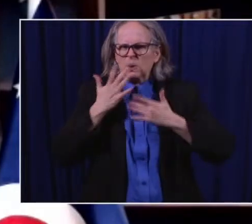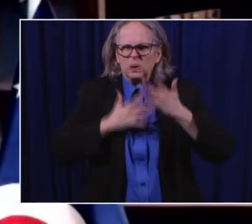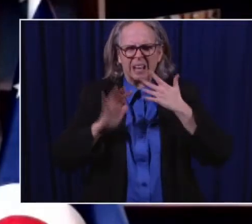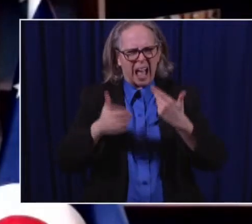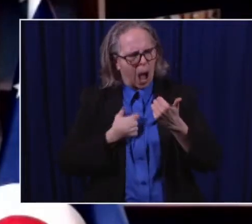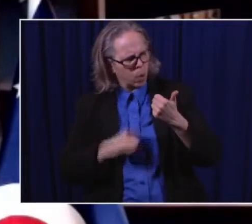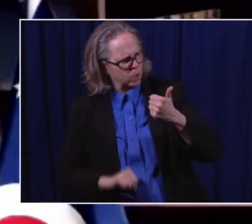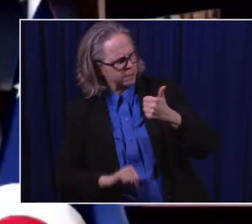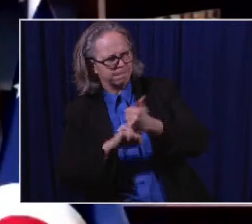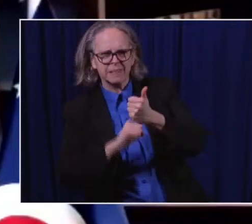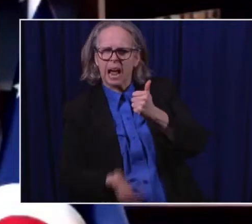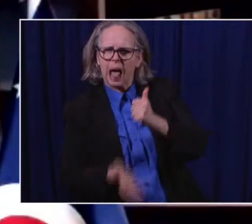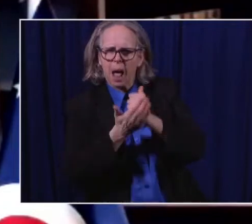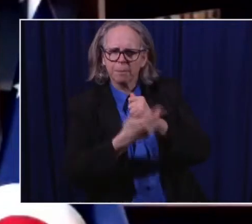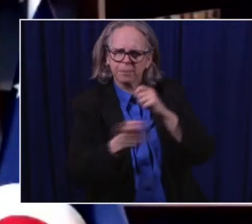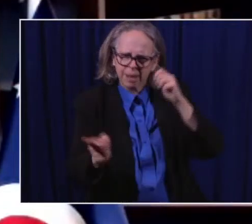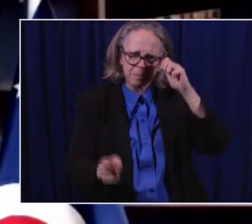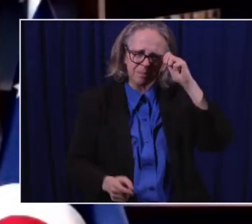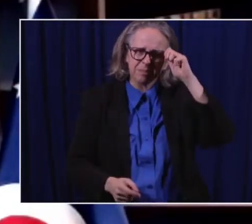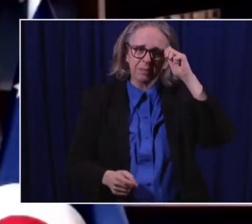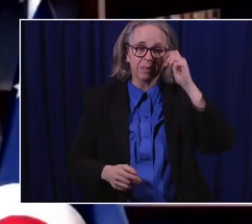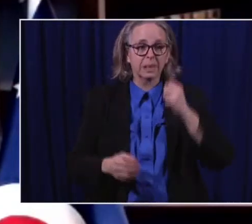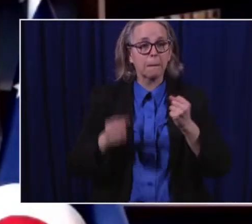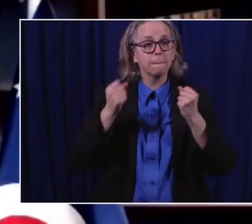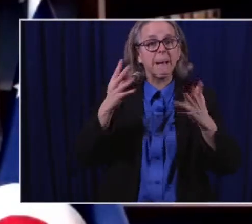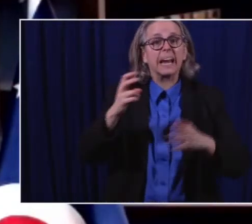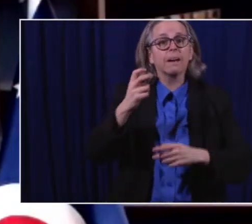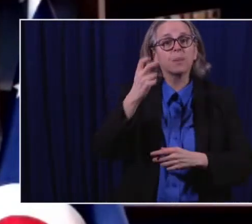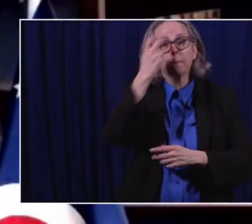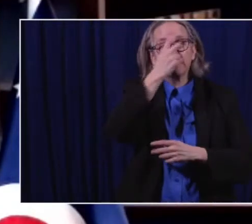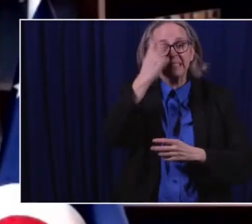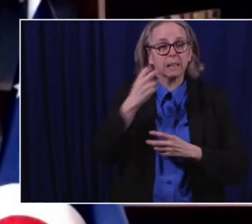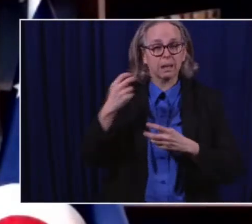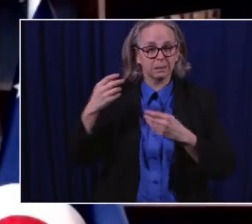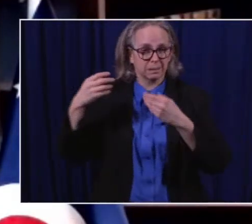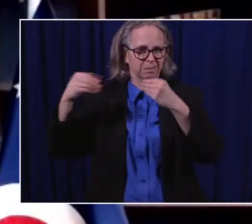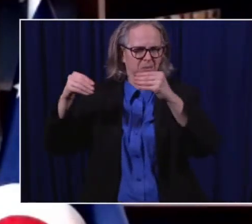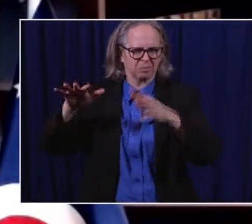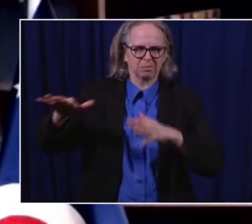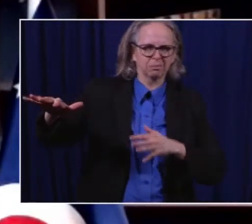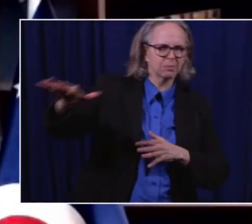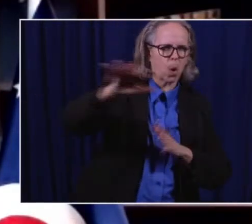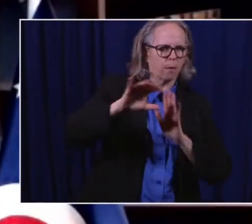the state have announced an initiative called,